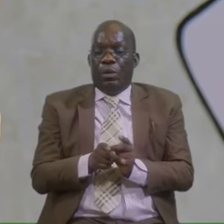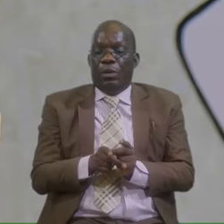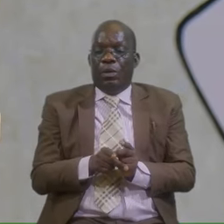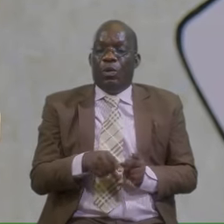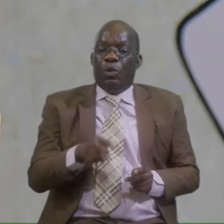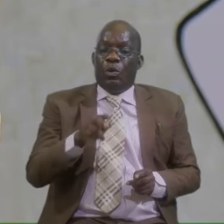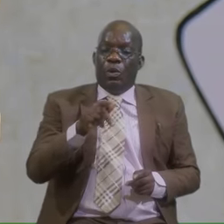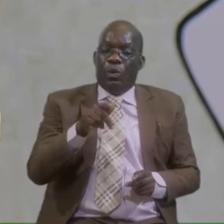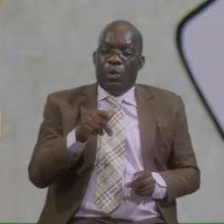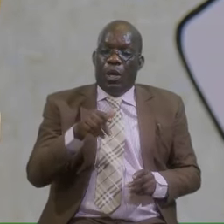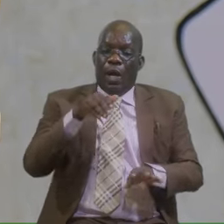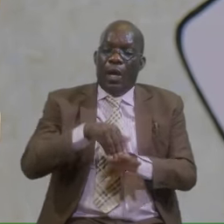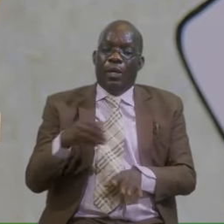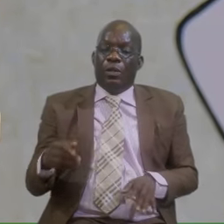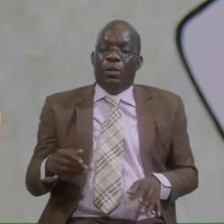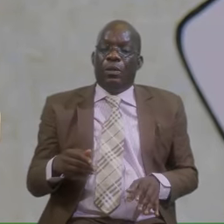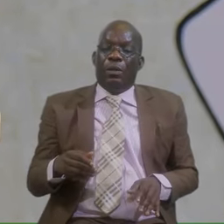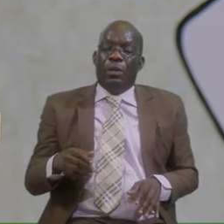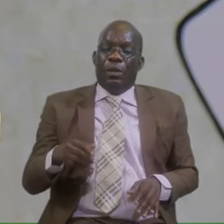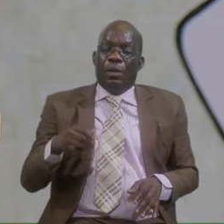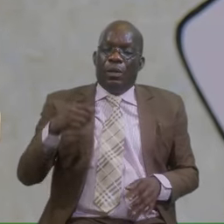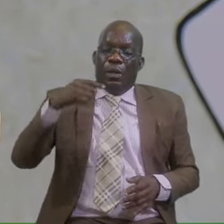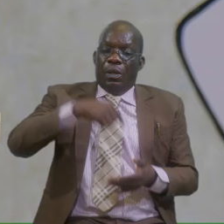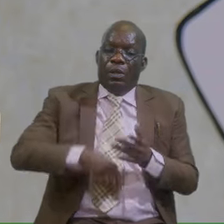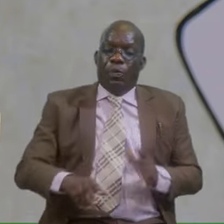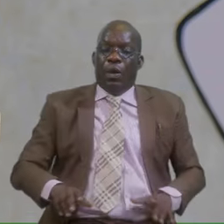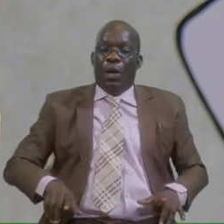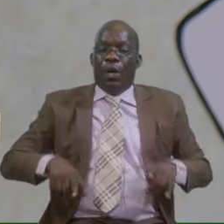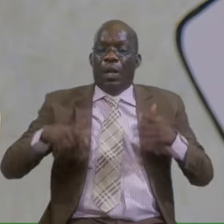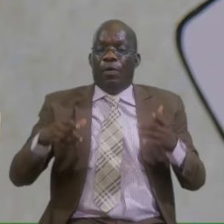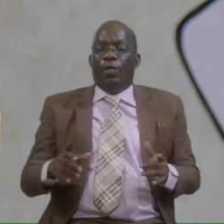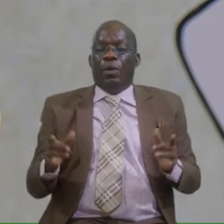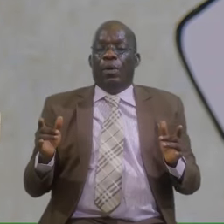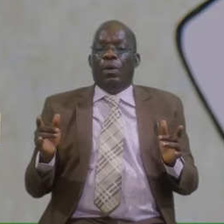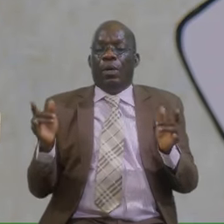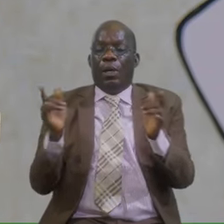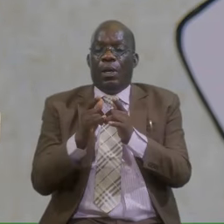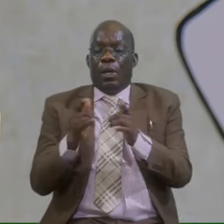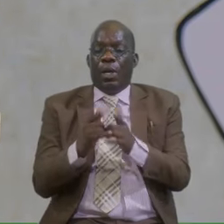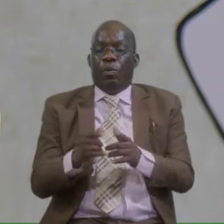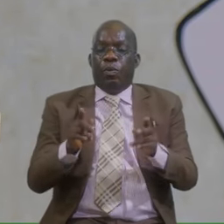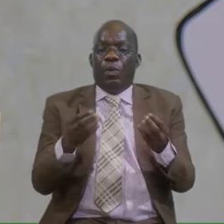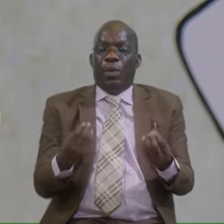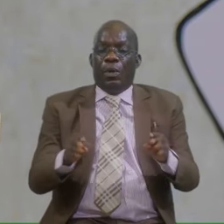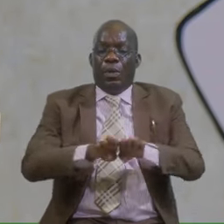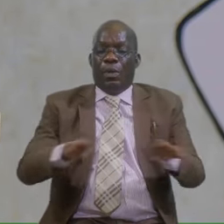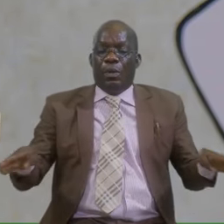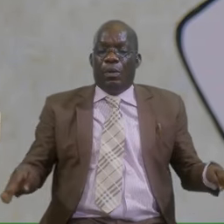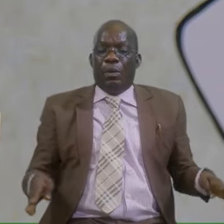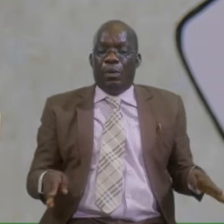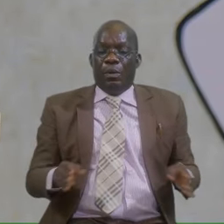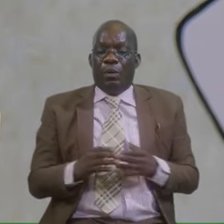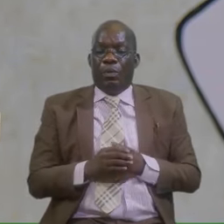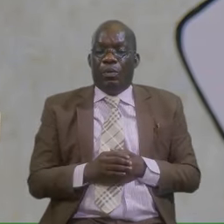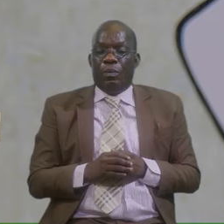2024 at DEEPERLIFE Campground, Romodara, here along East West Road, Port